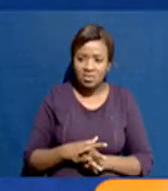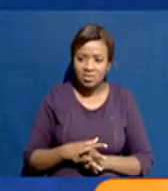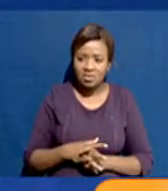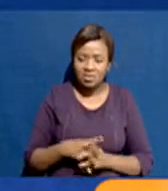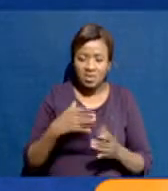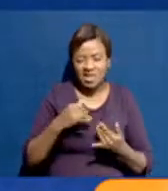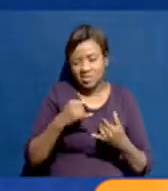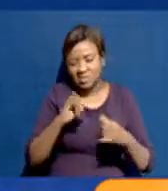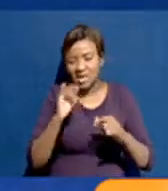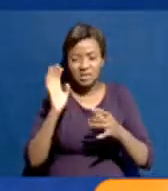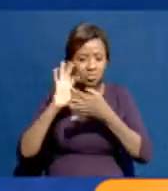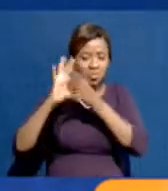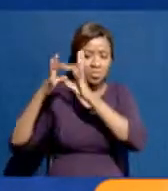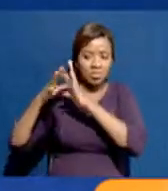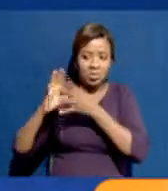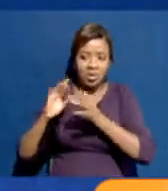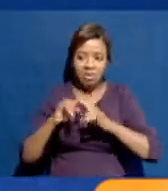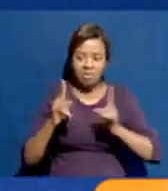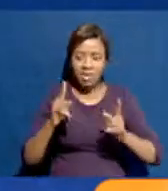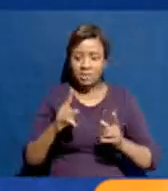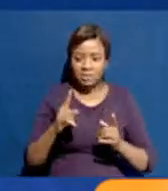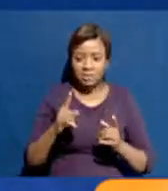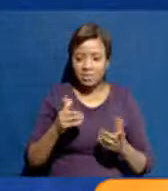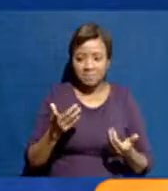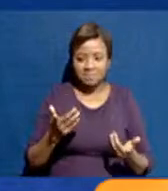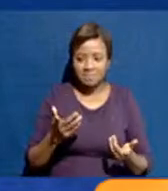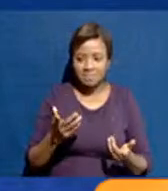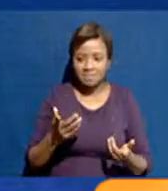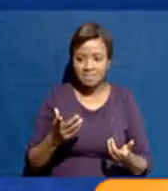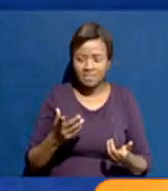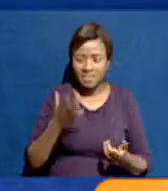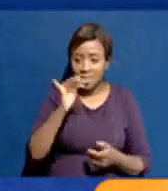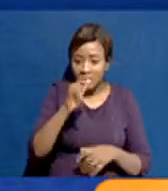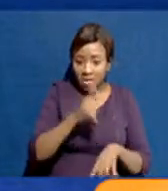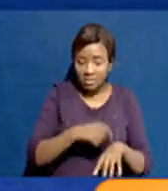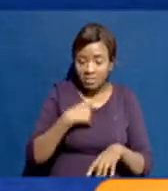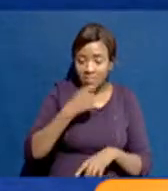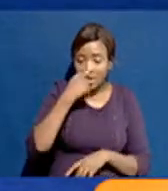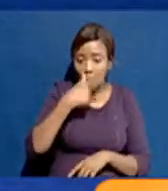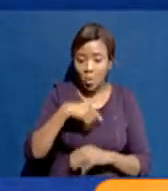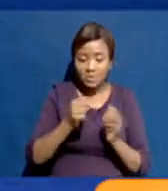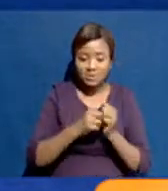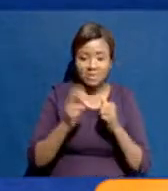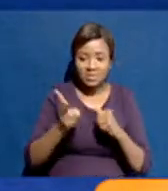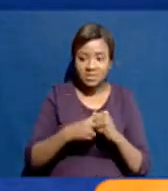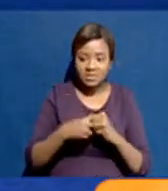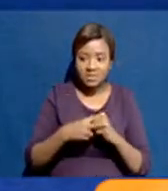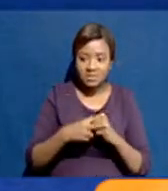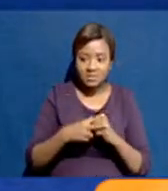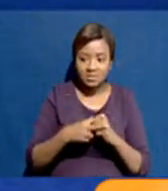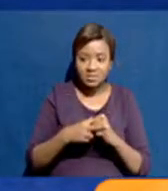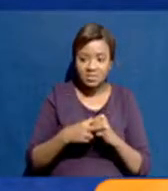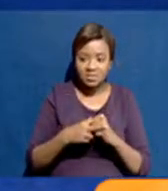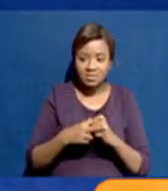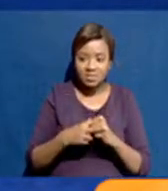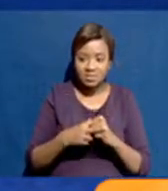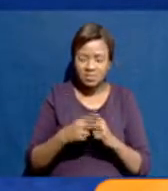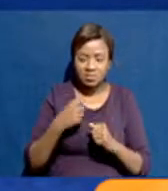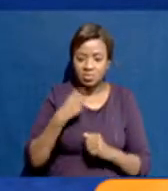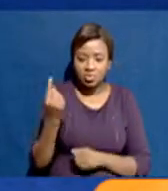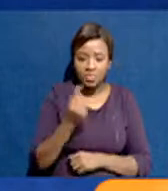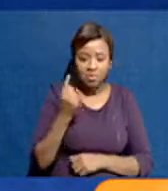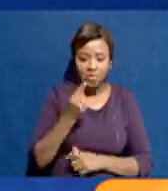to, but I did not gather it back because at the time I was 17 years old. So all I just needed to do was